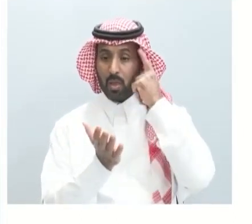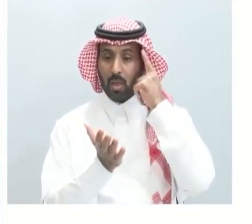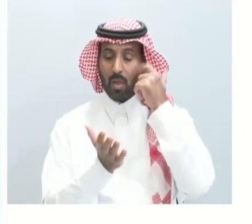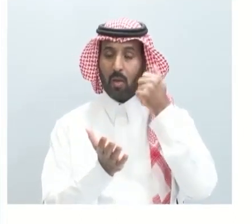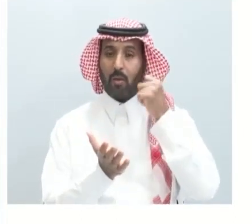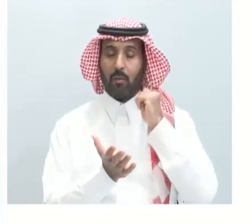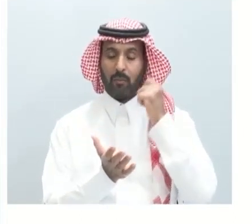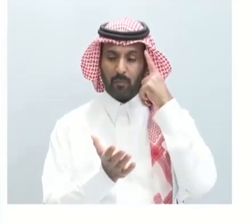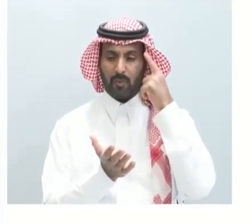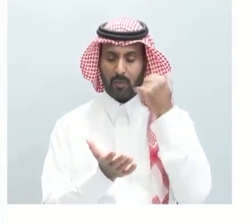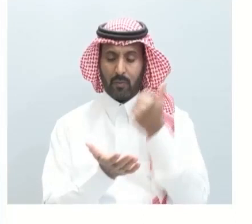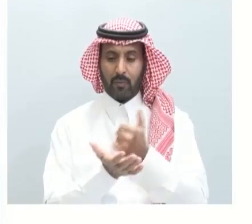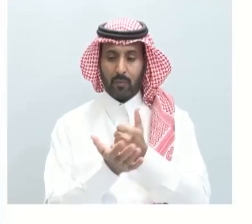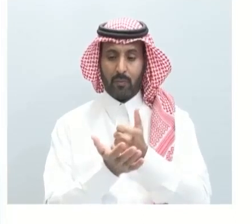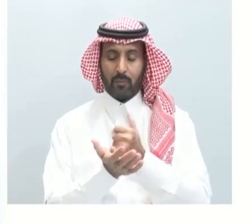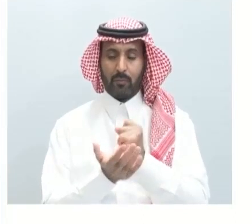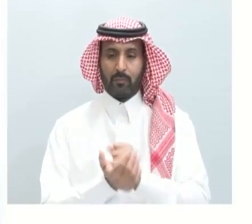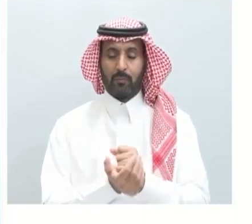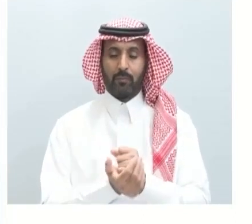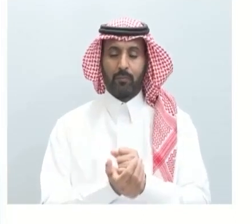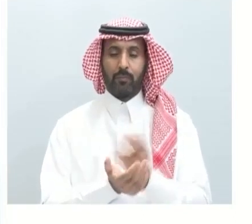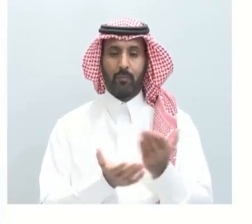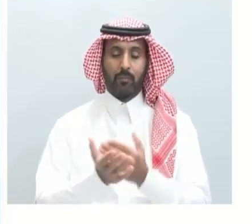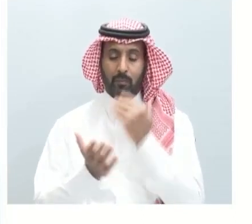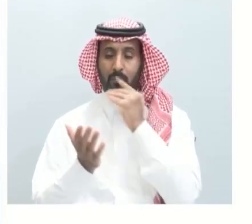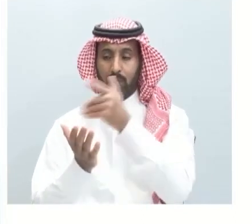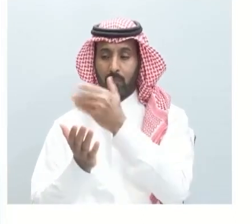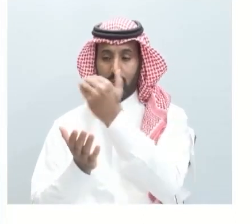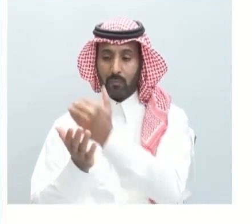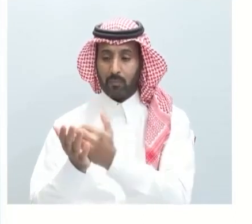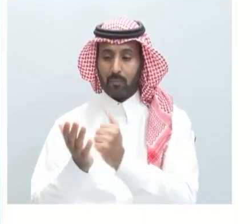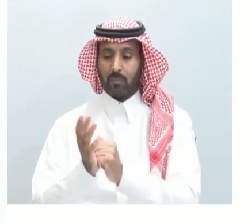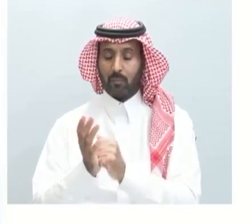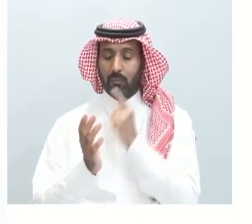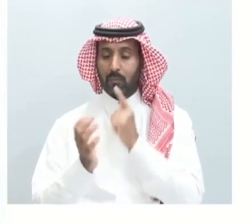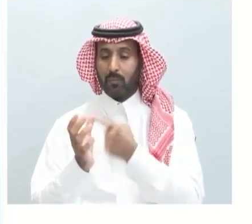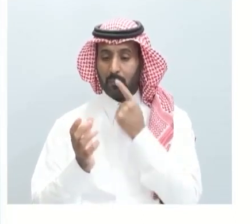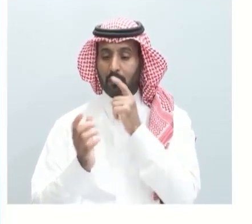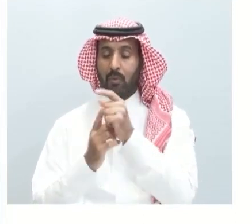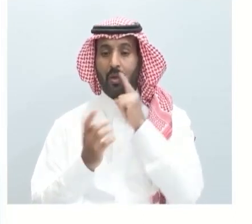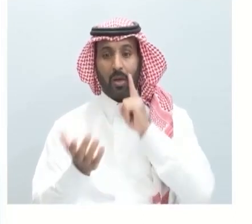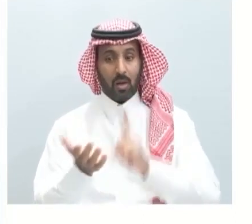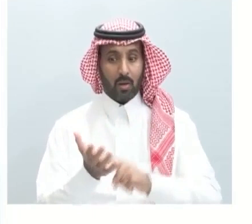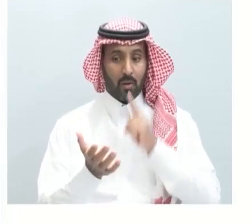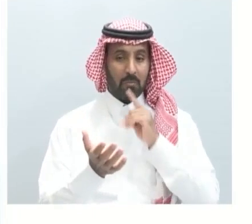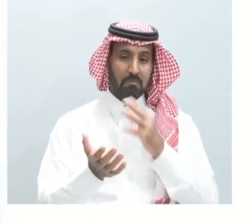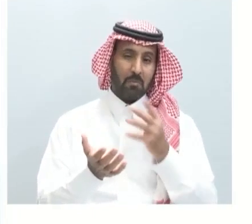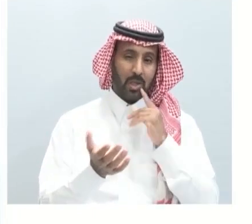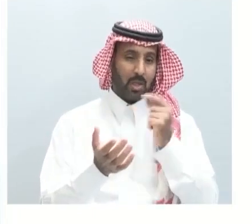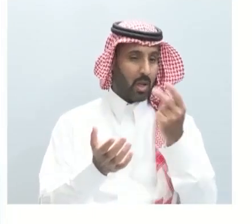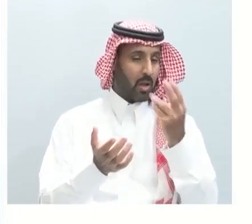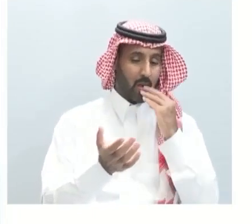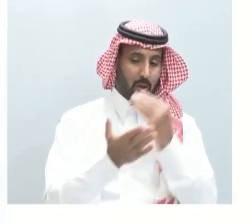paragraph must have one main idea as well as examples definitions facts or statistics